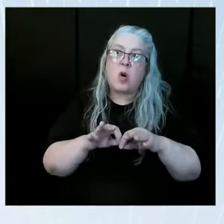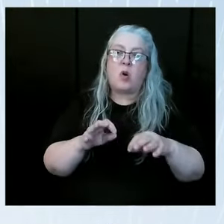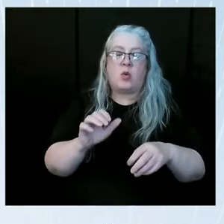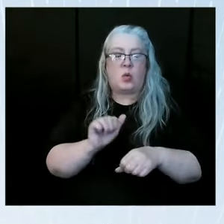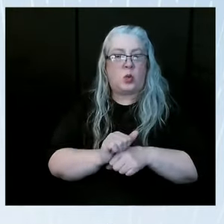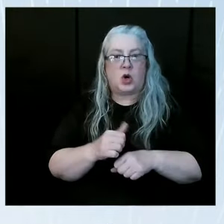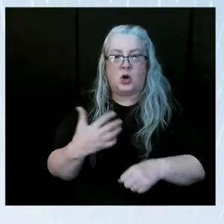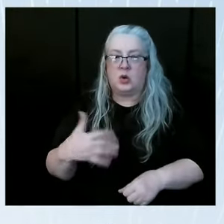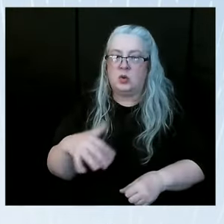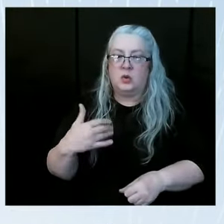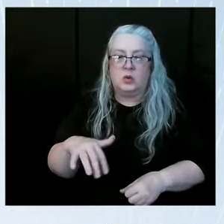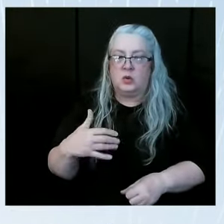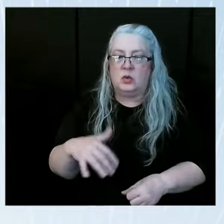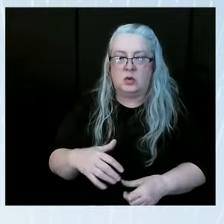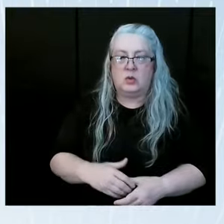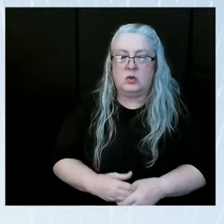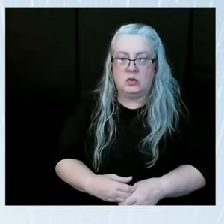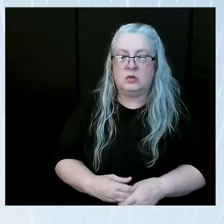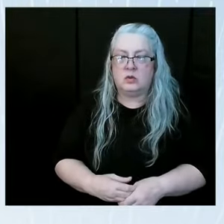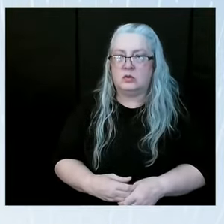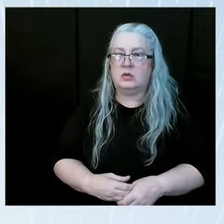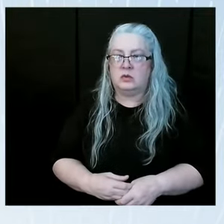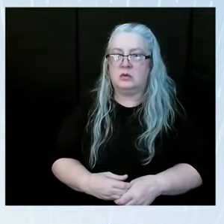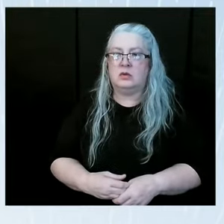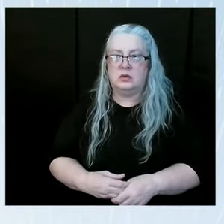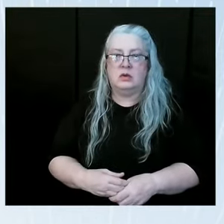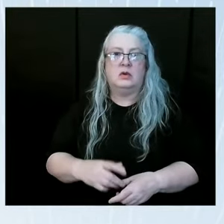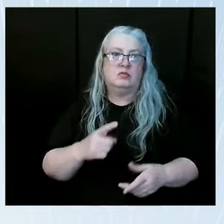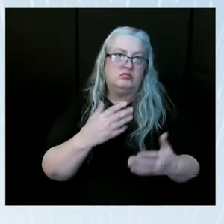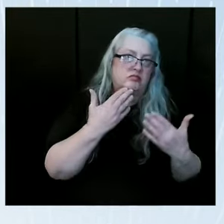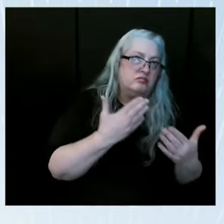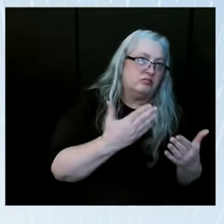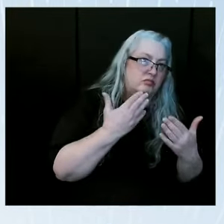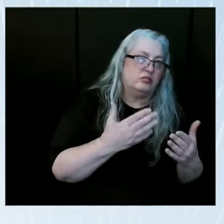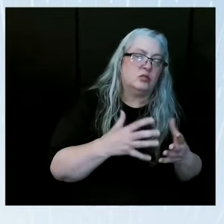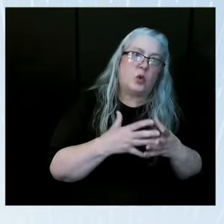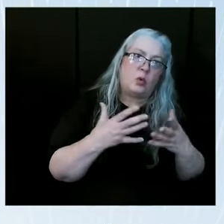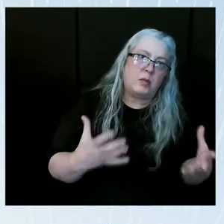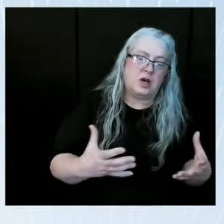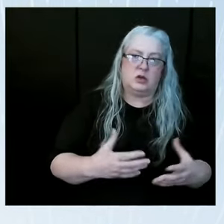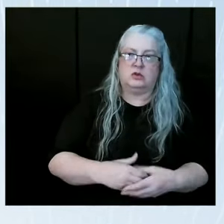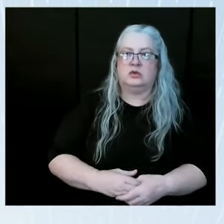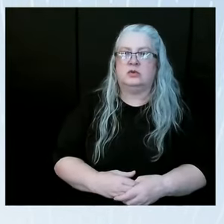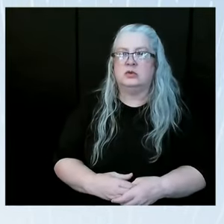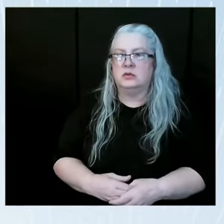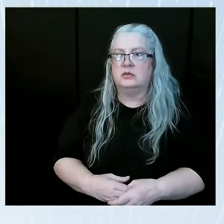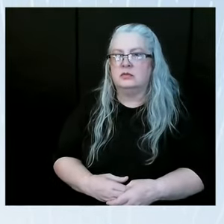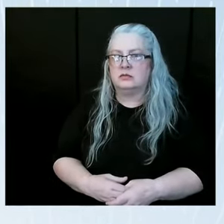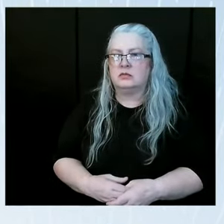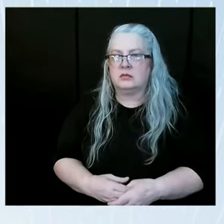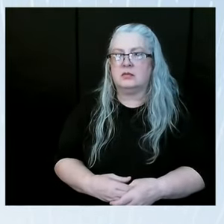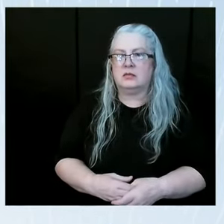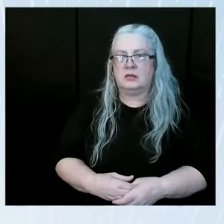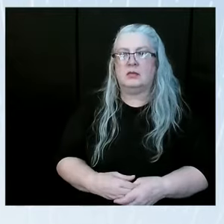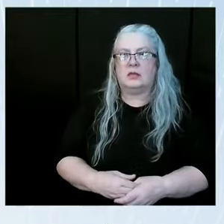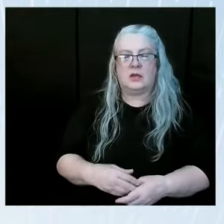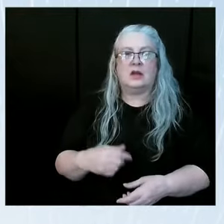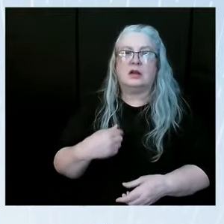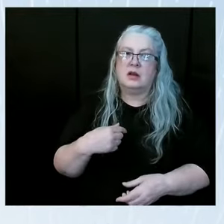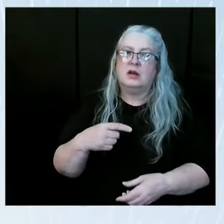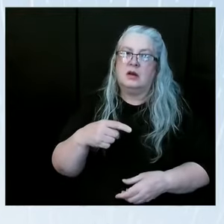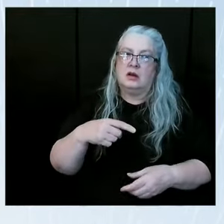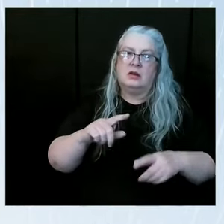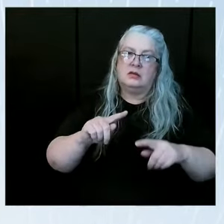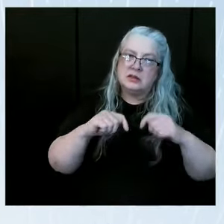the department's been putting to trafficking. Secretary Becerra, Javier, Secretary of Health and